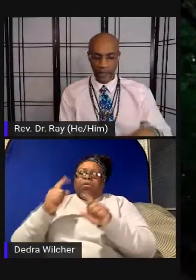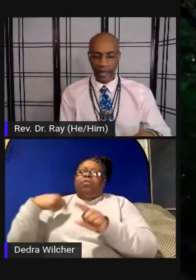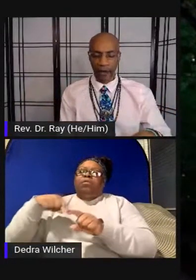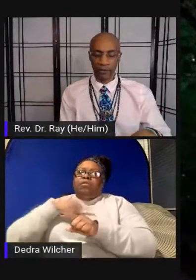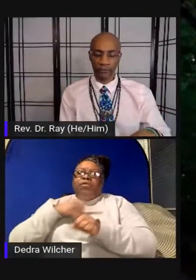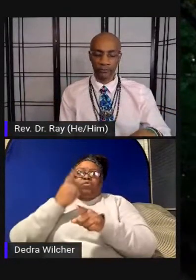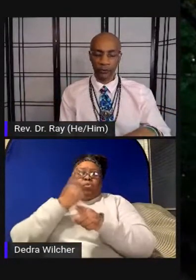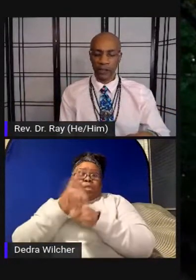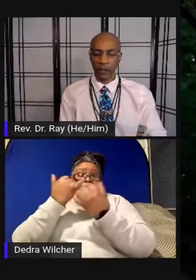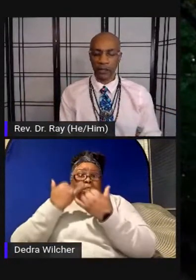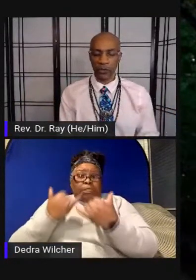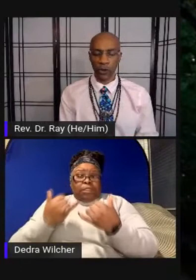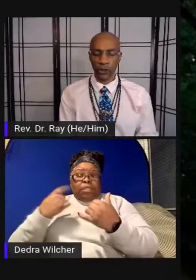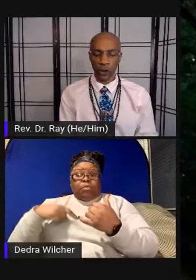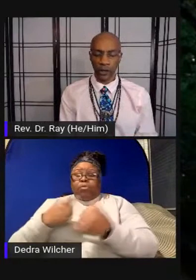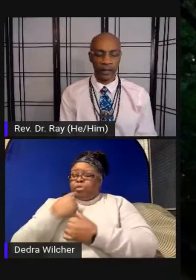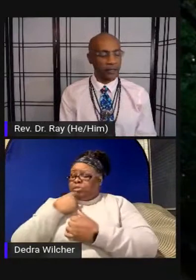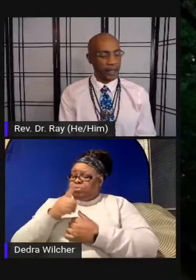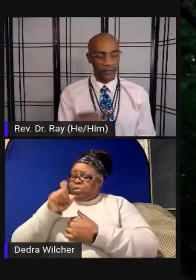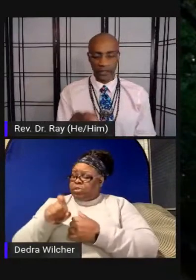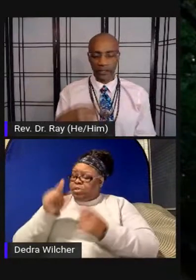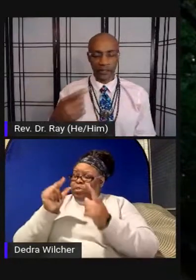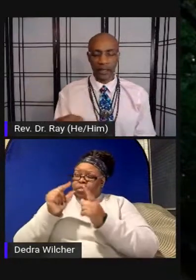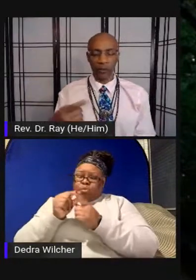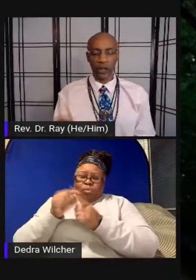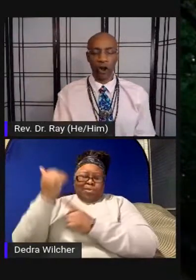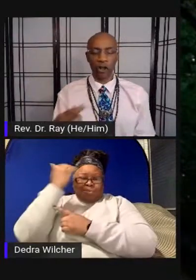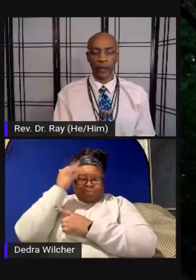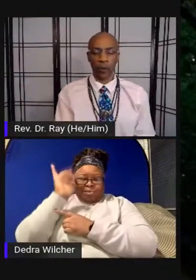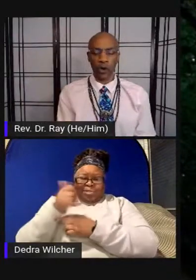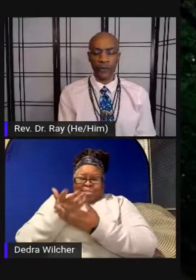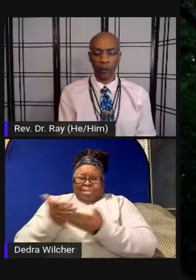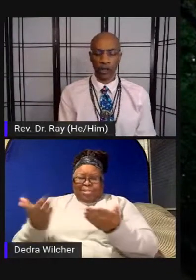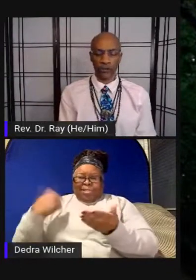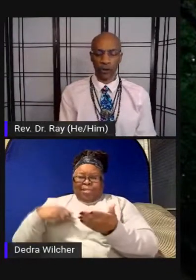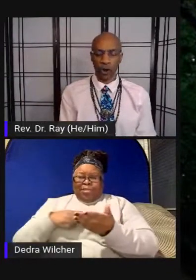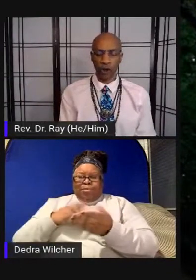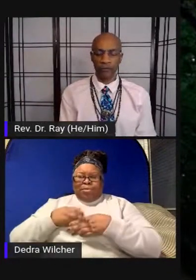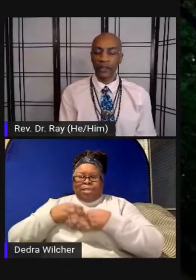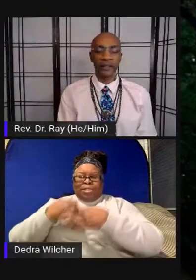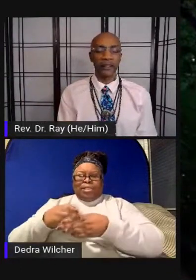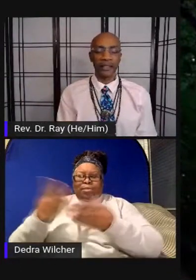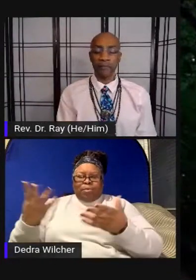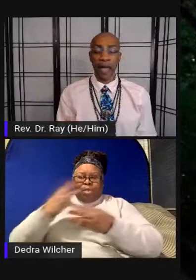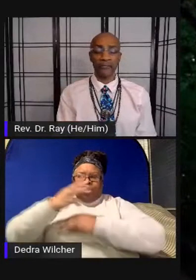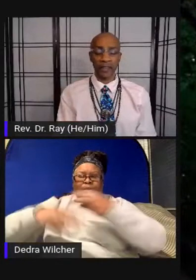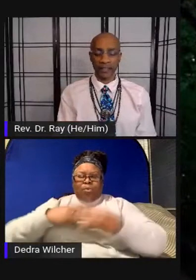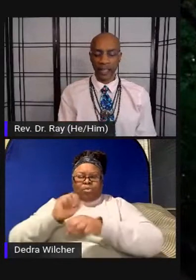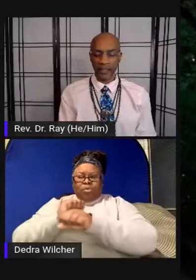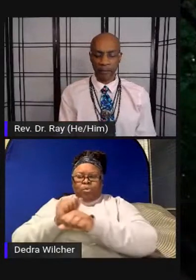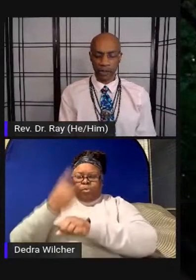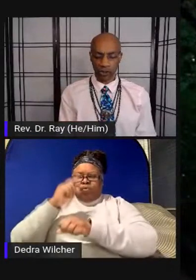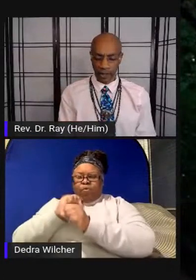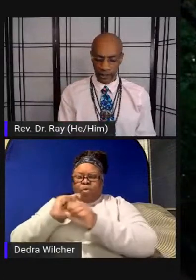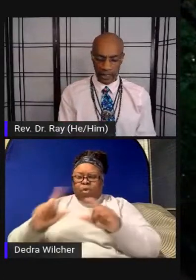And right now, we speak this word knowing that this thing we call a world that works for all is manifesting